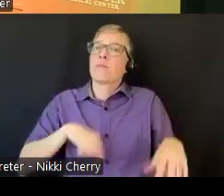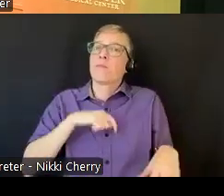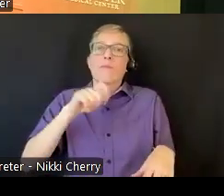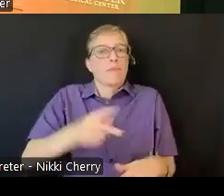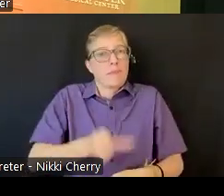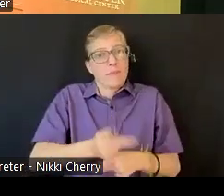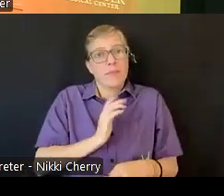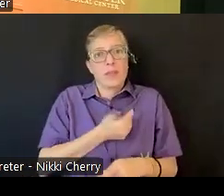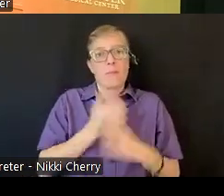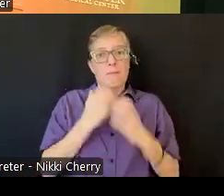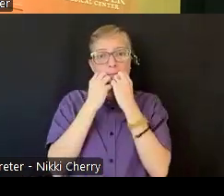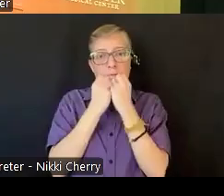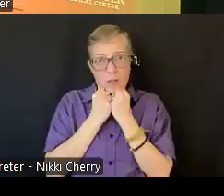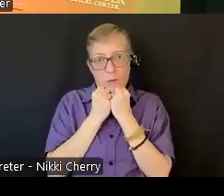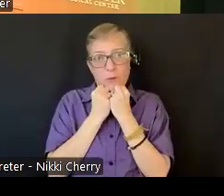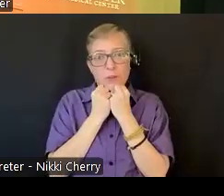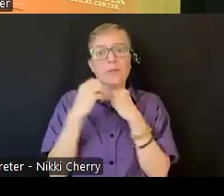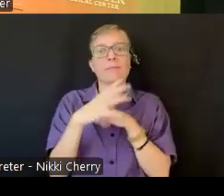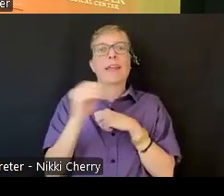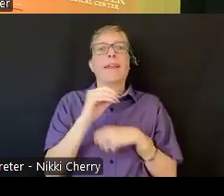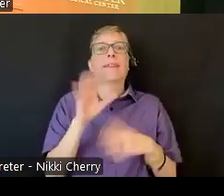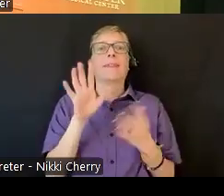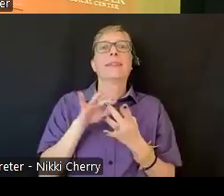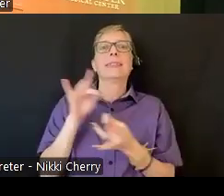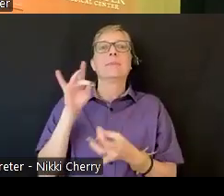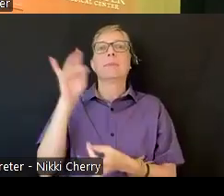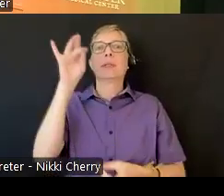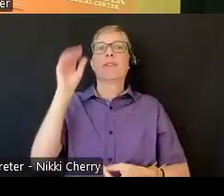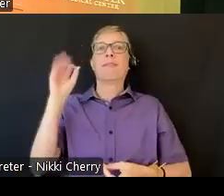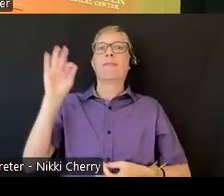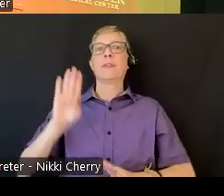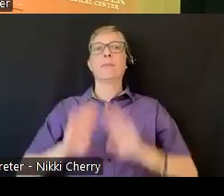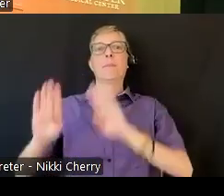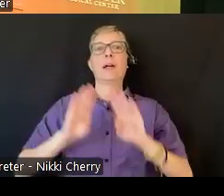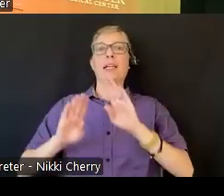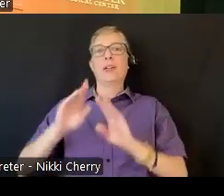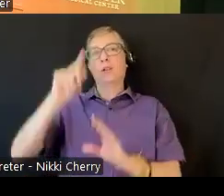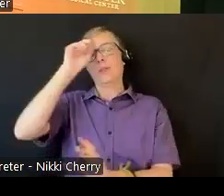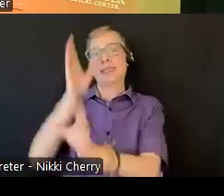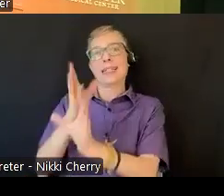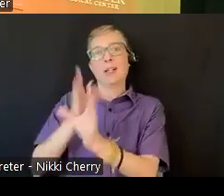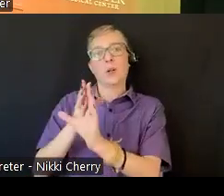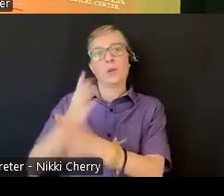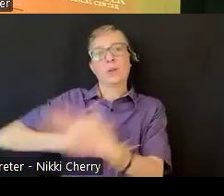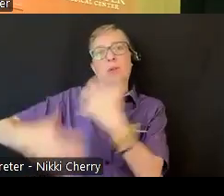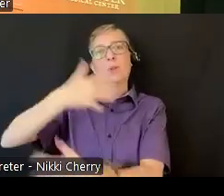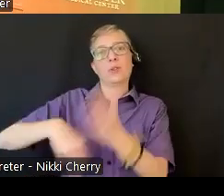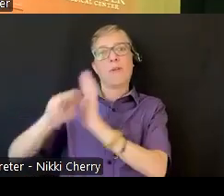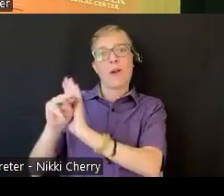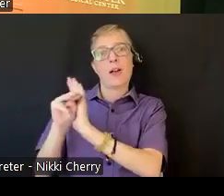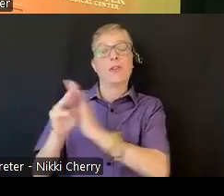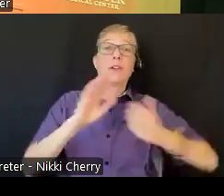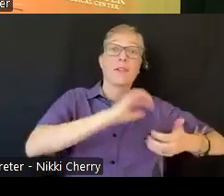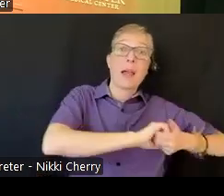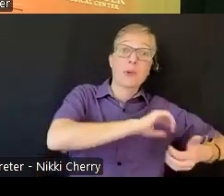of biopsychosocial model that provides that we talked about: collaboration, communication,